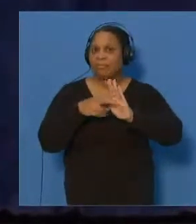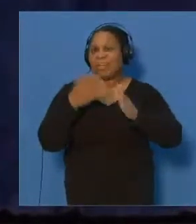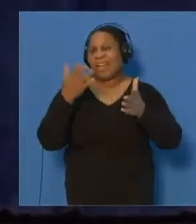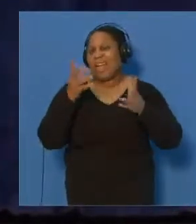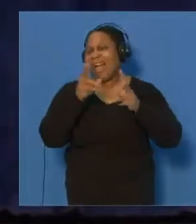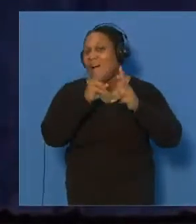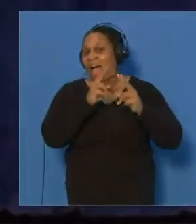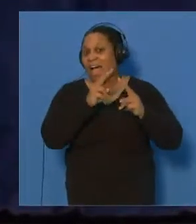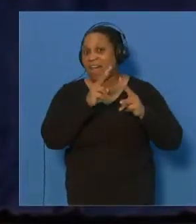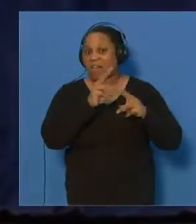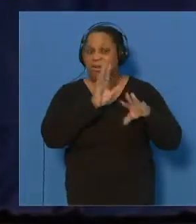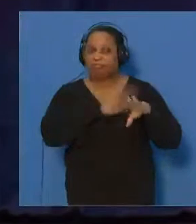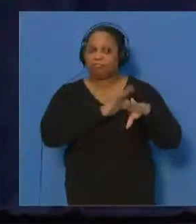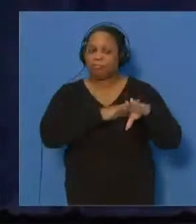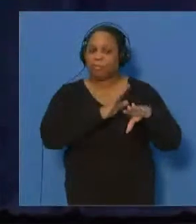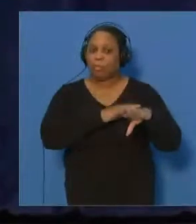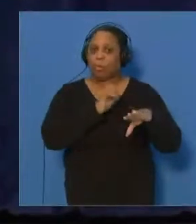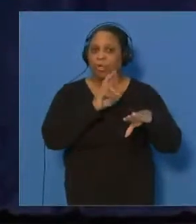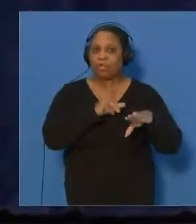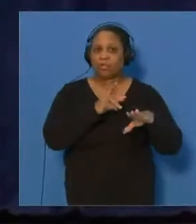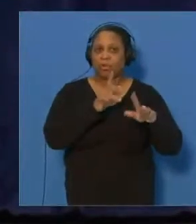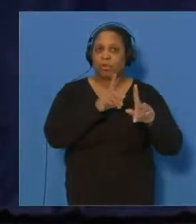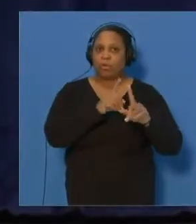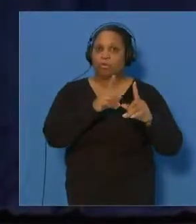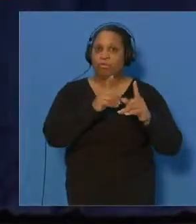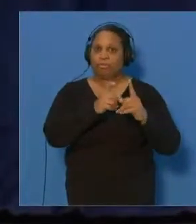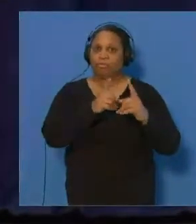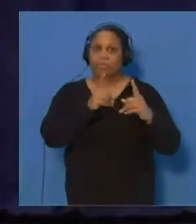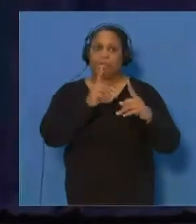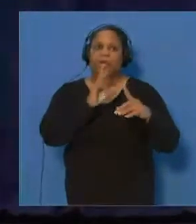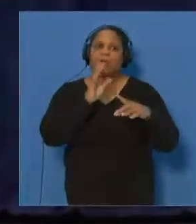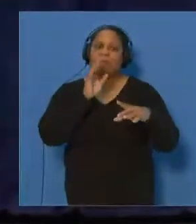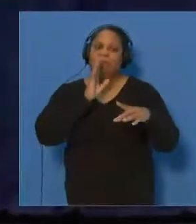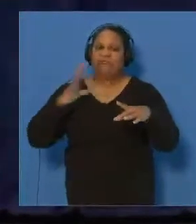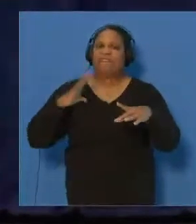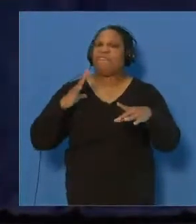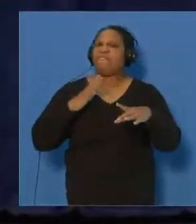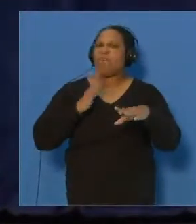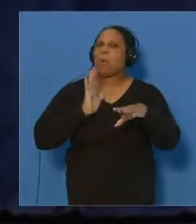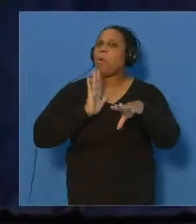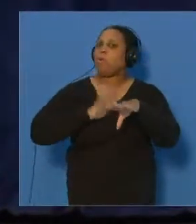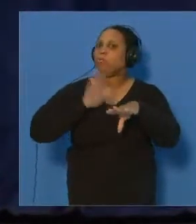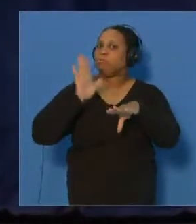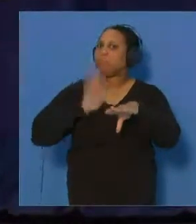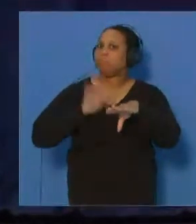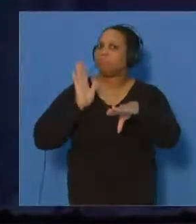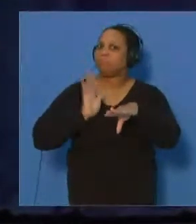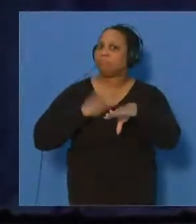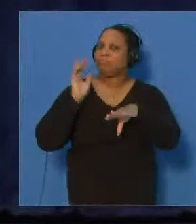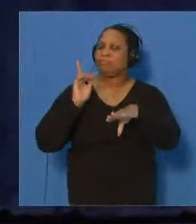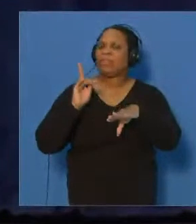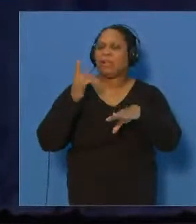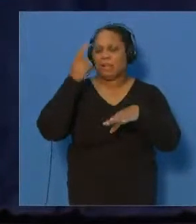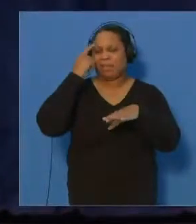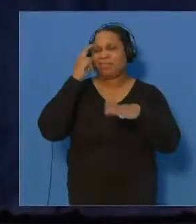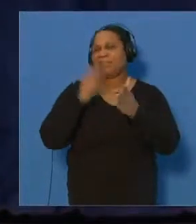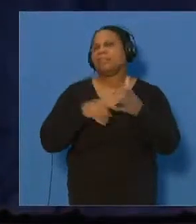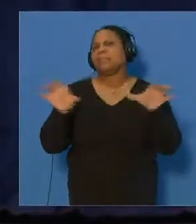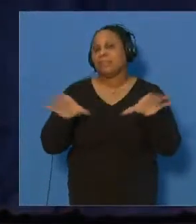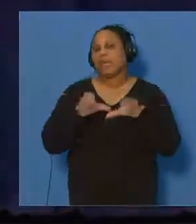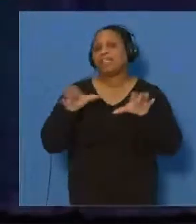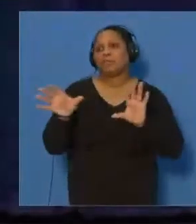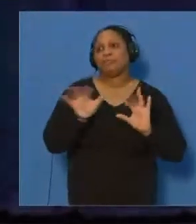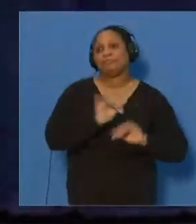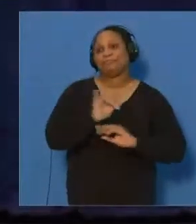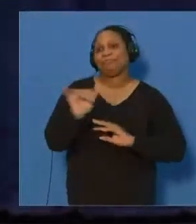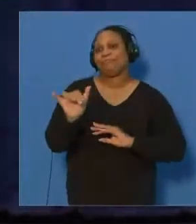dealt with by warnings or, in this instance, a formal caution. So I think this action taken here has been consistent with actions taken for